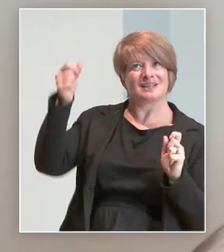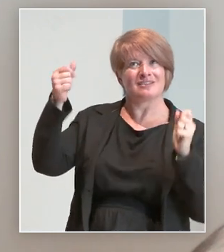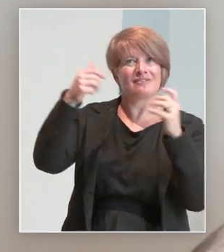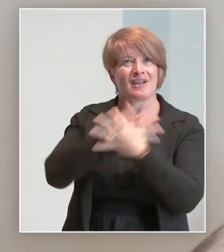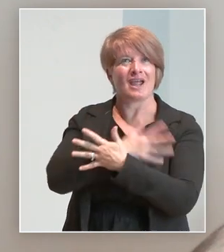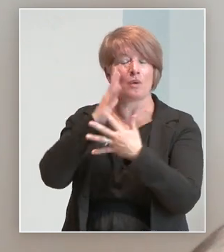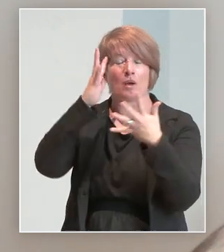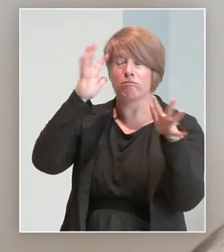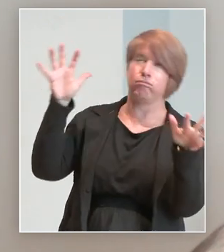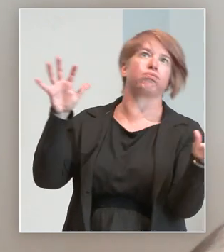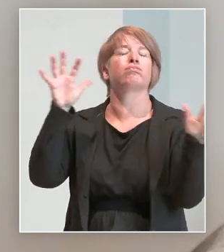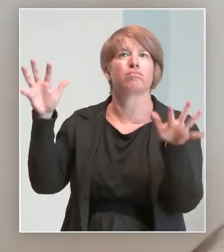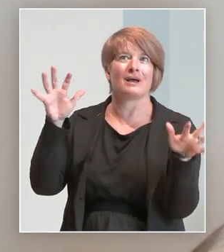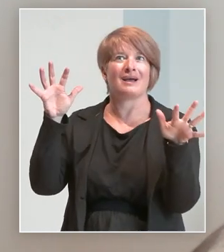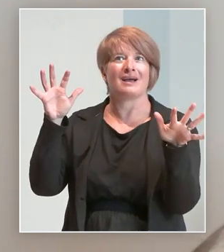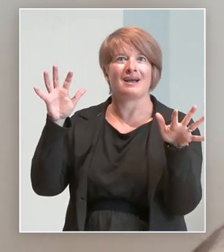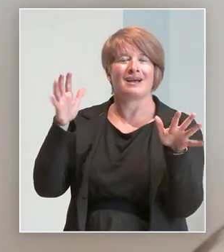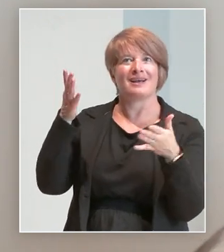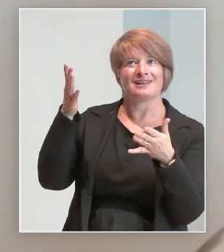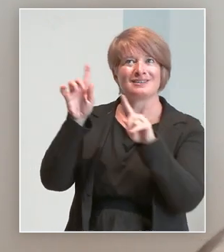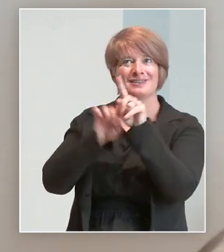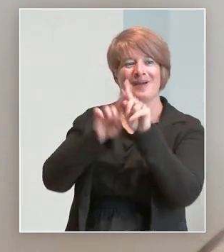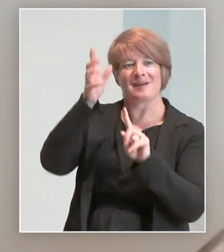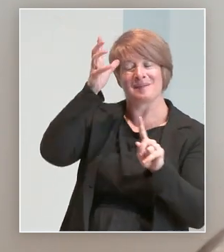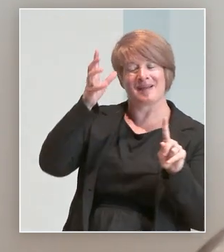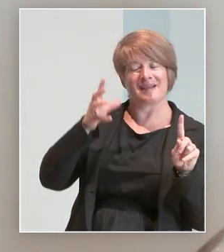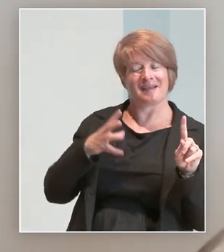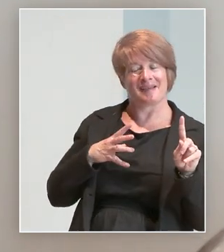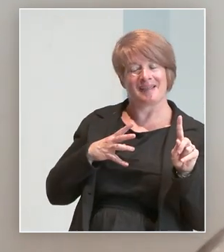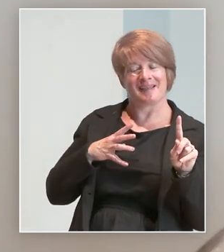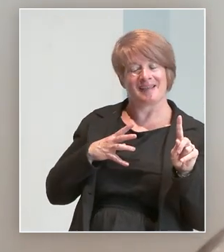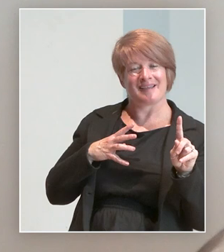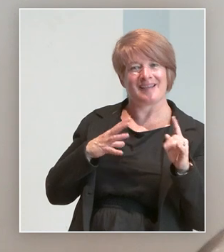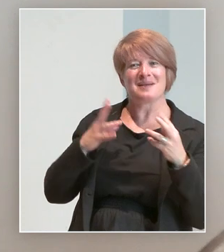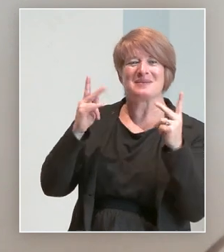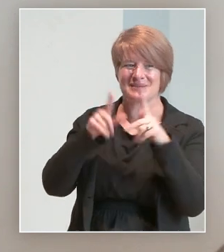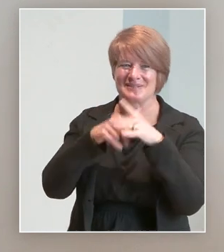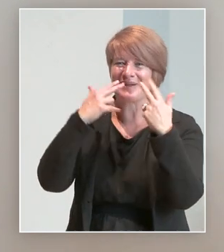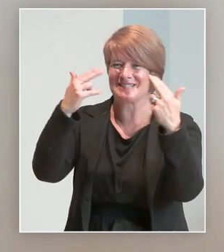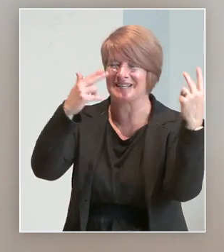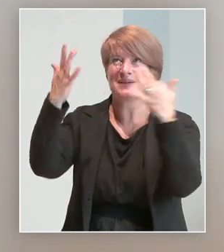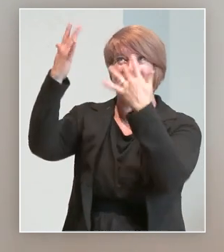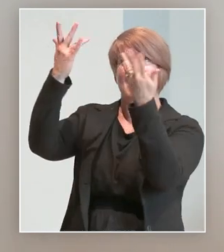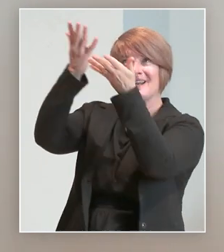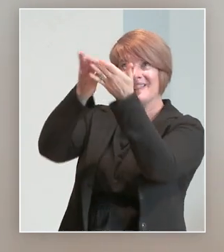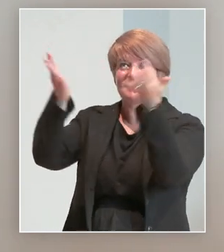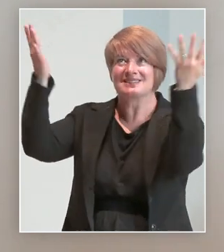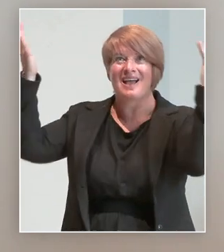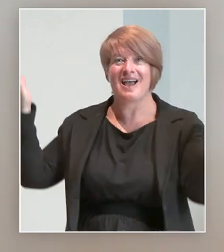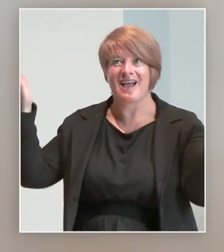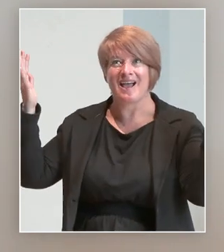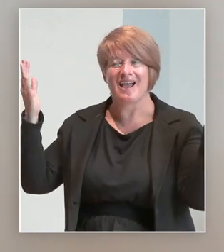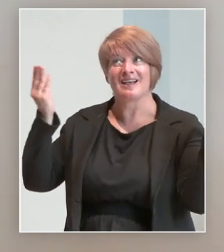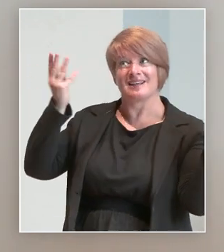he'll blow our minds. There's a star man waiting in the sky.